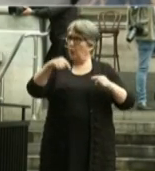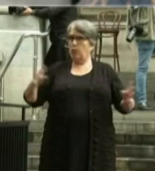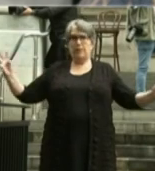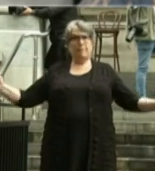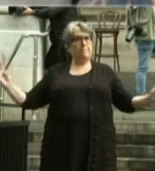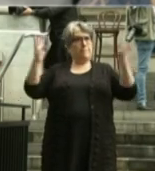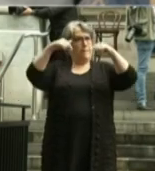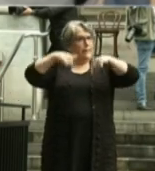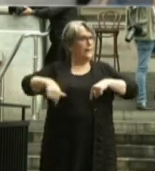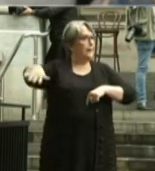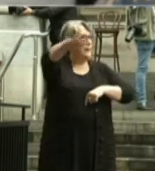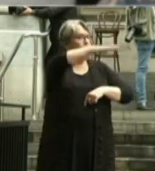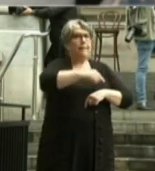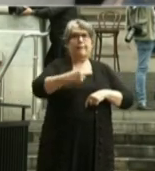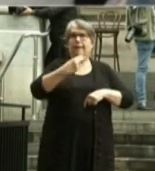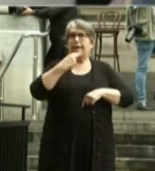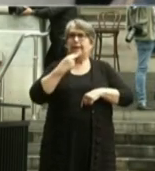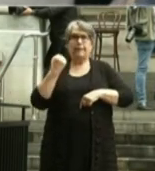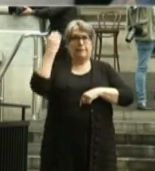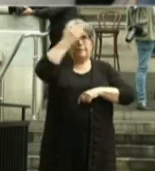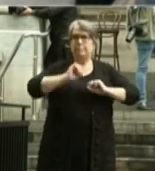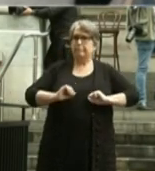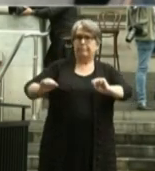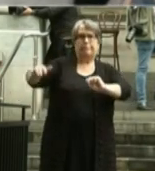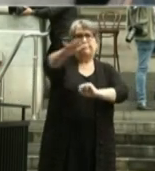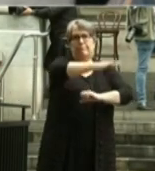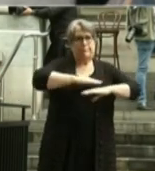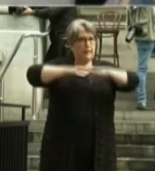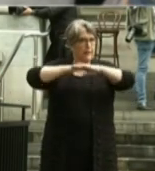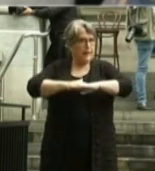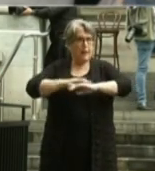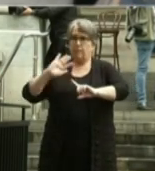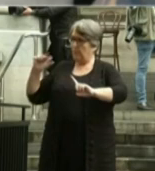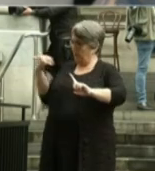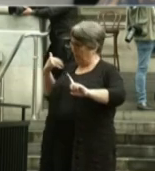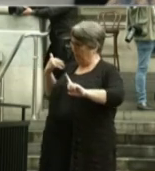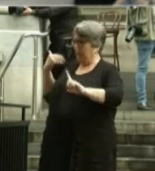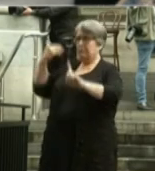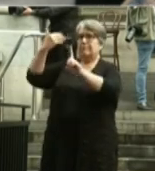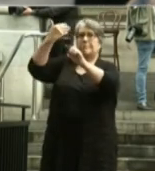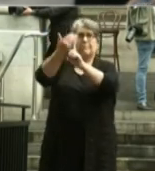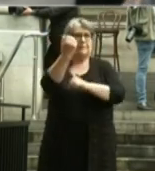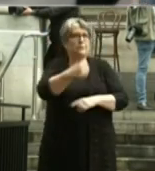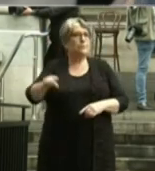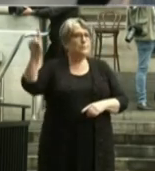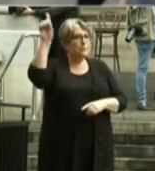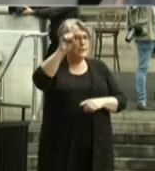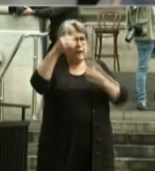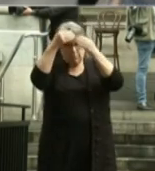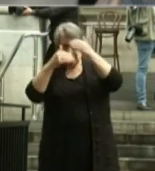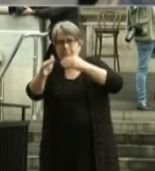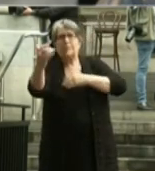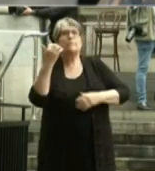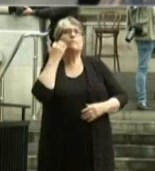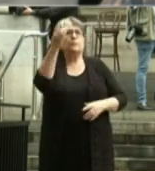meeting today on the traditional lands of the Kaurna people, from the past, today, and into